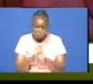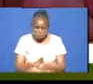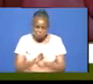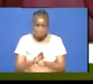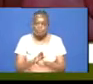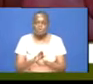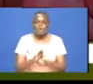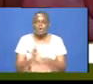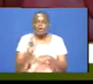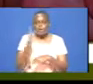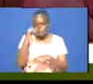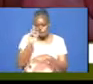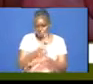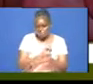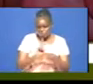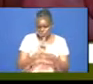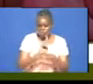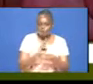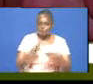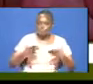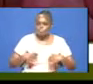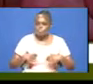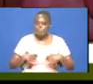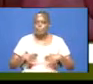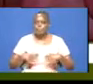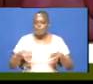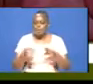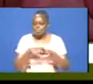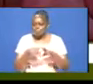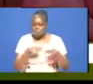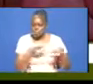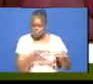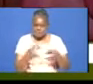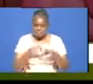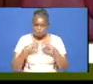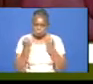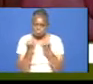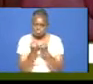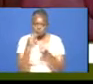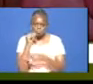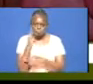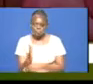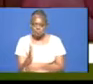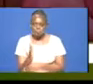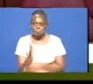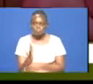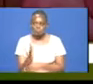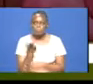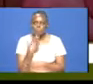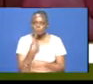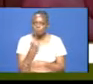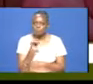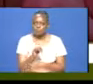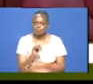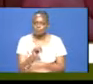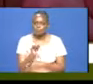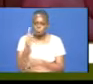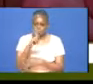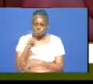exploitation of vulnerable members of the society. Madam Speaker, I want to say that the bill